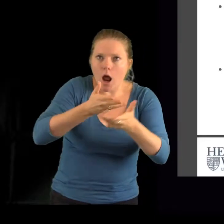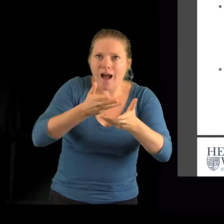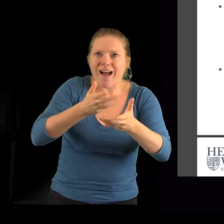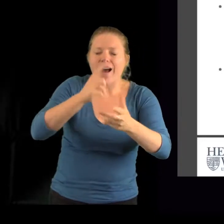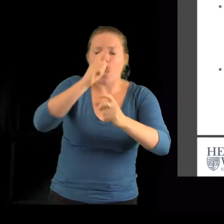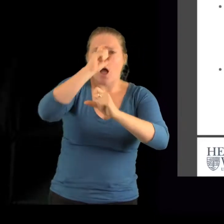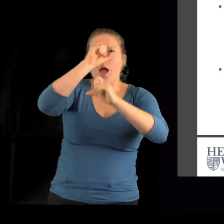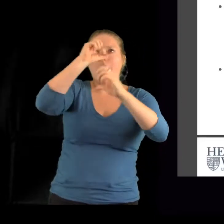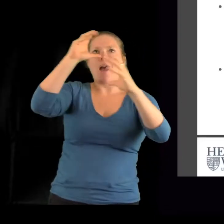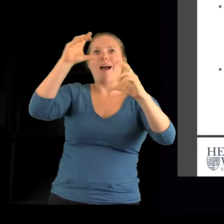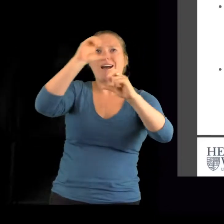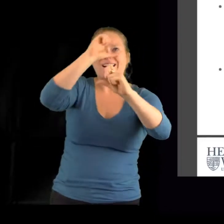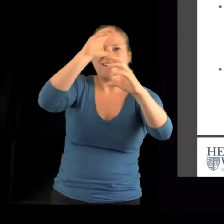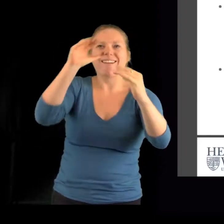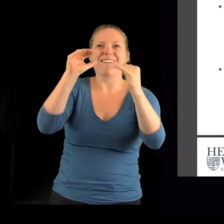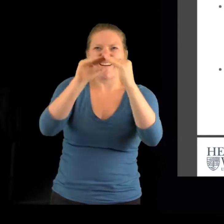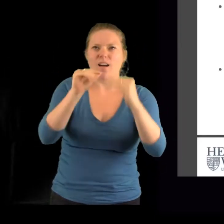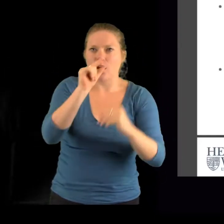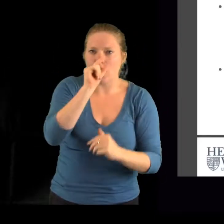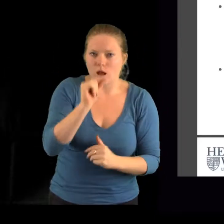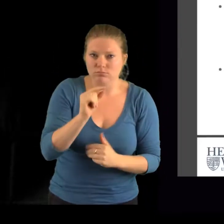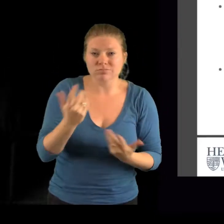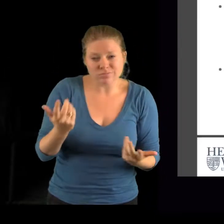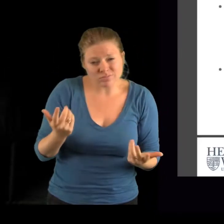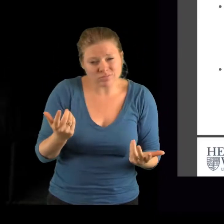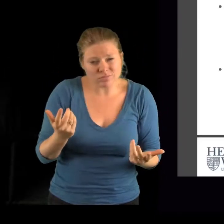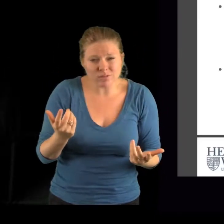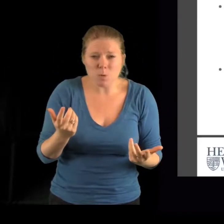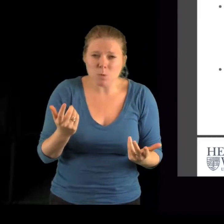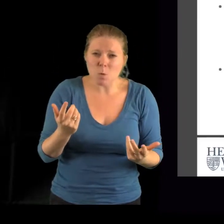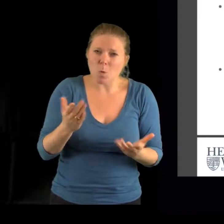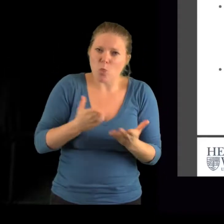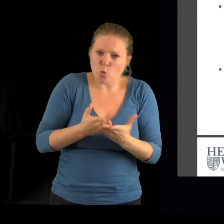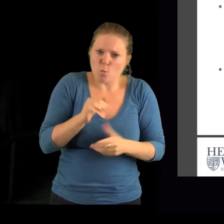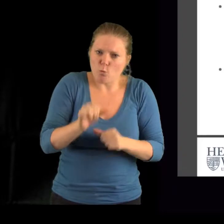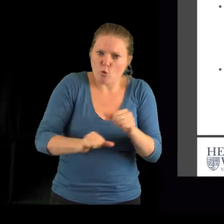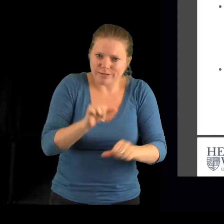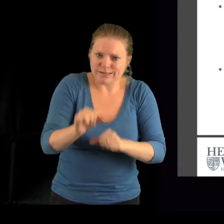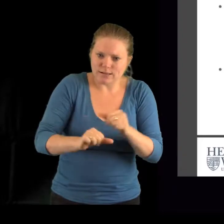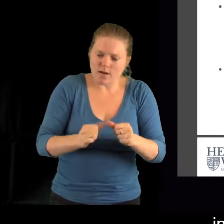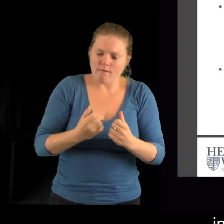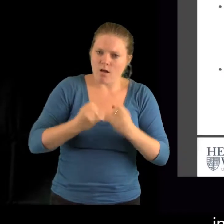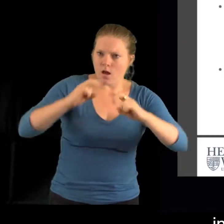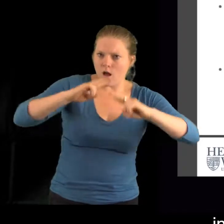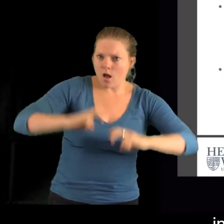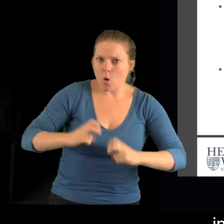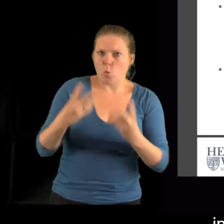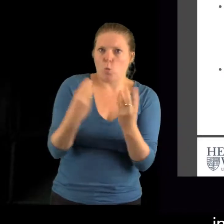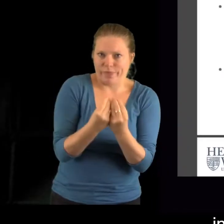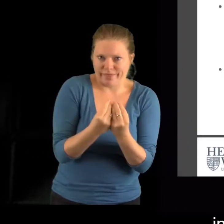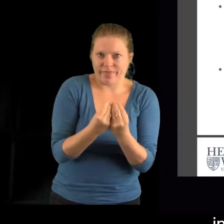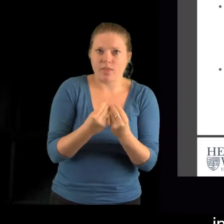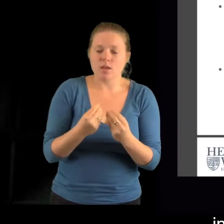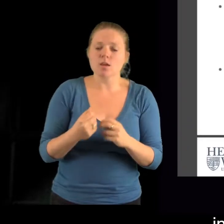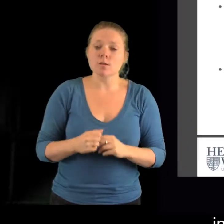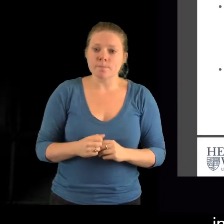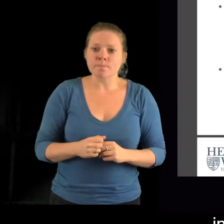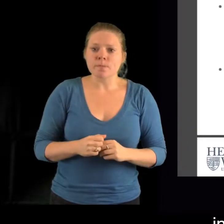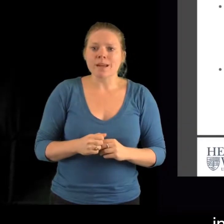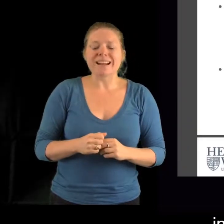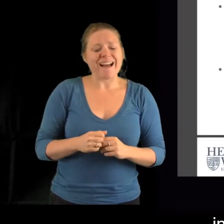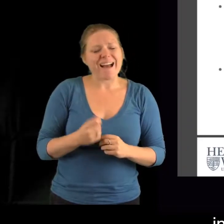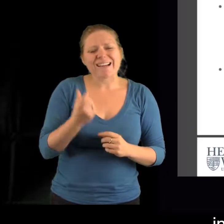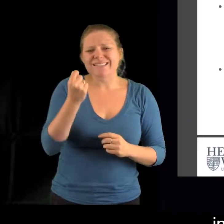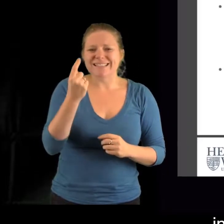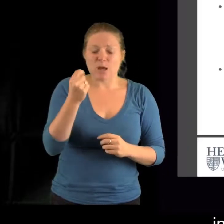interpreter education program completely prepared to interpret, to practice independently.